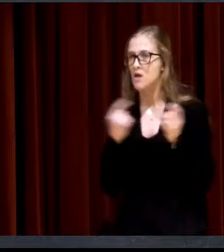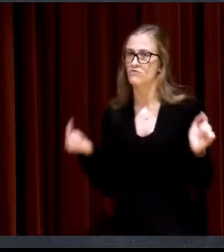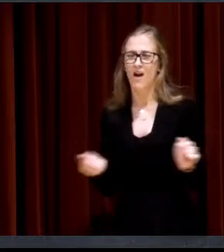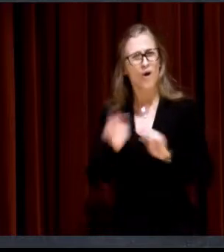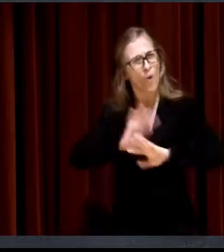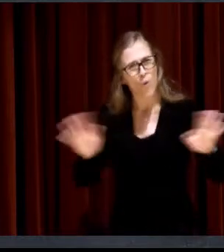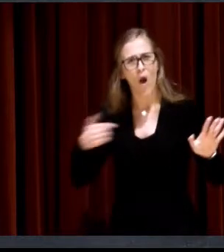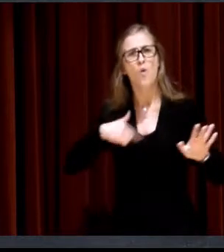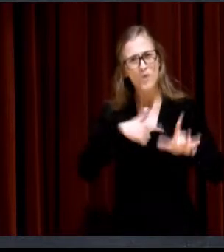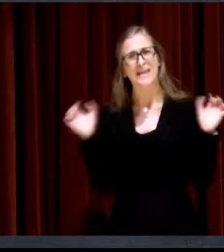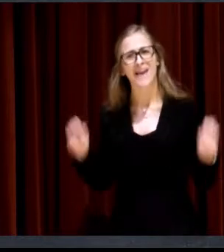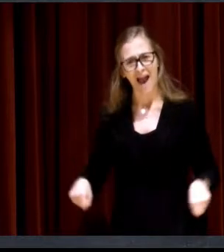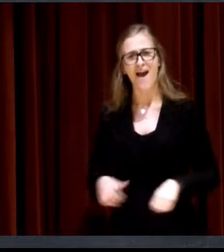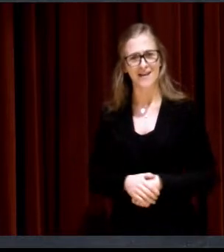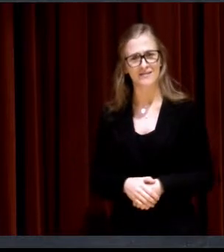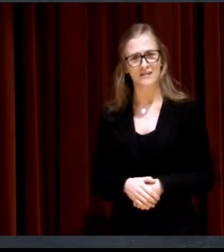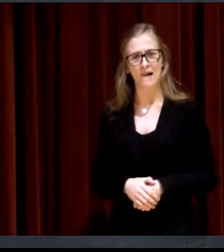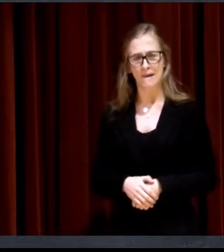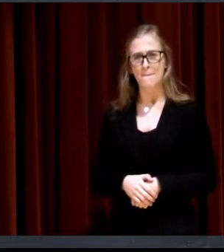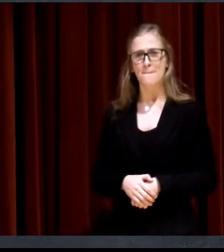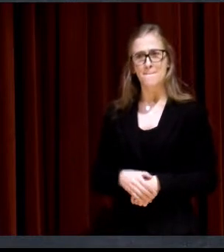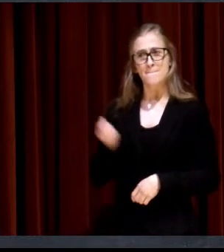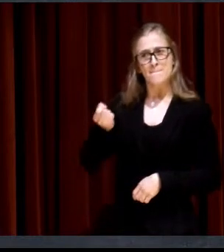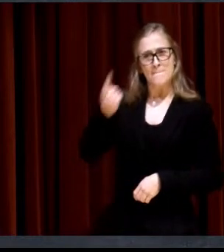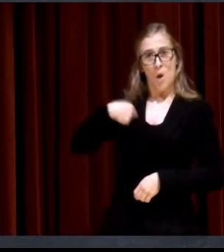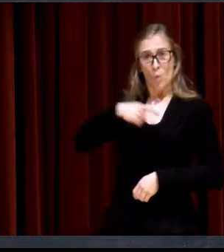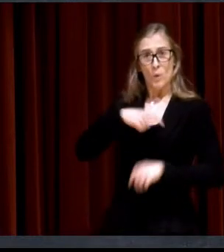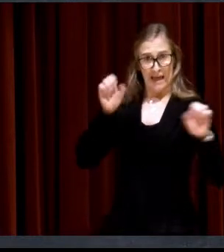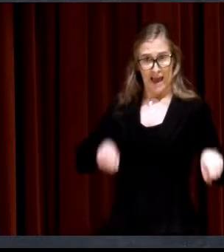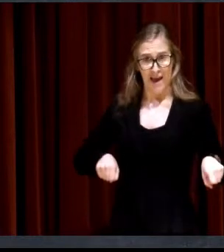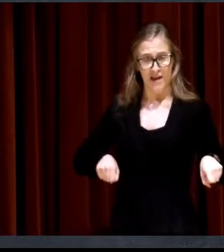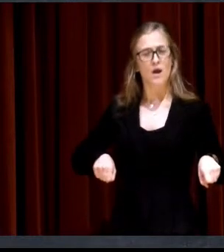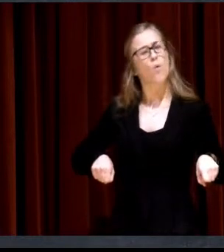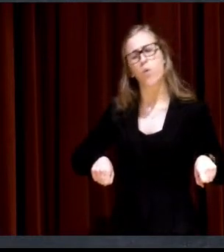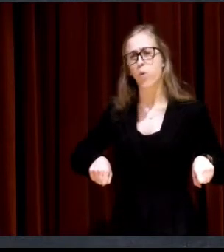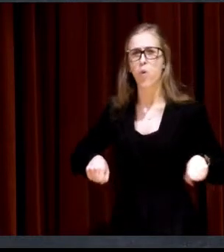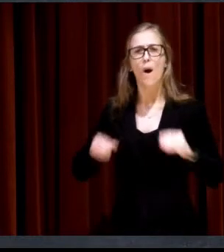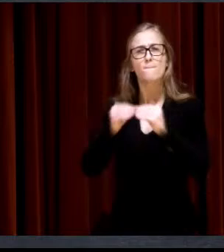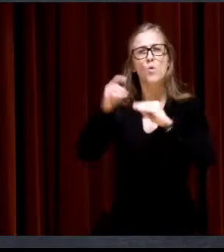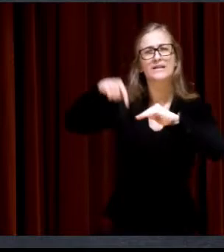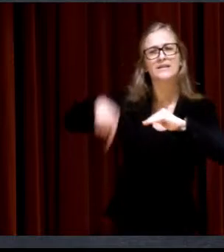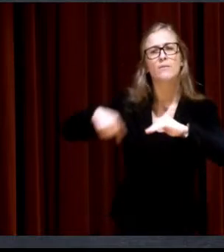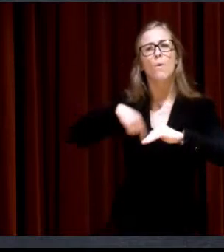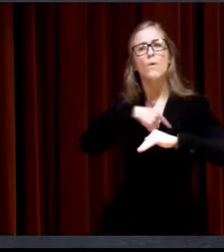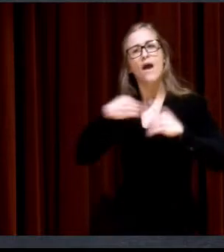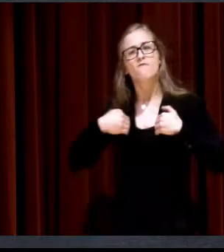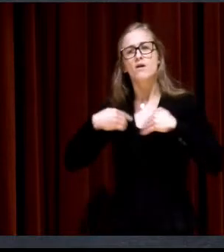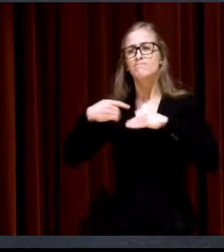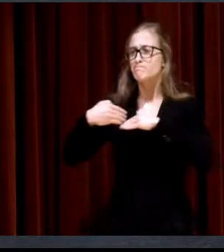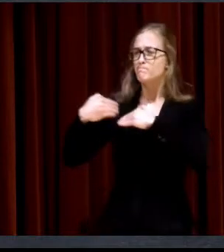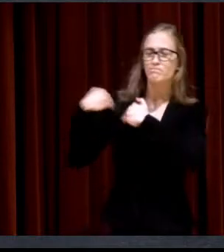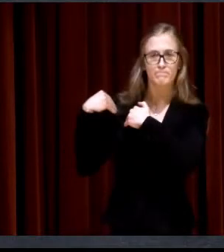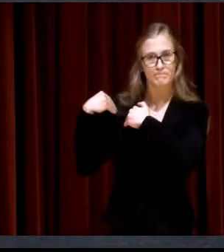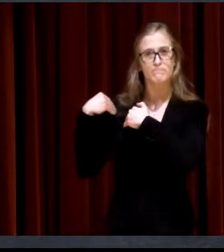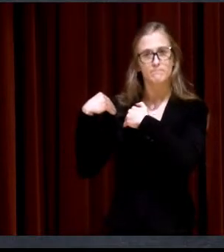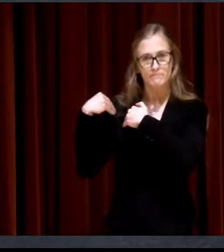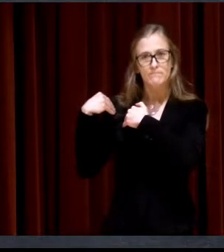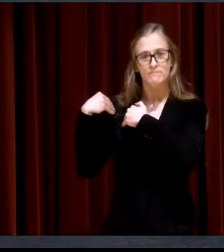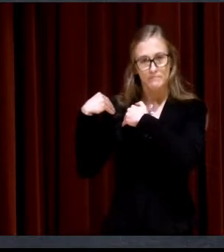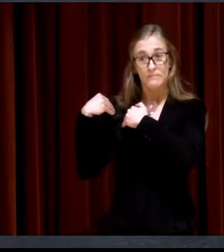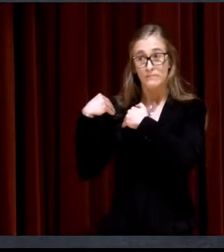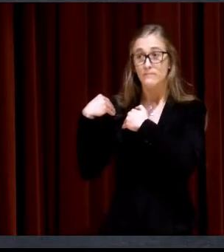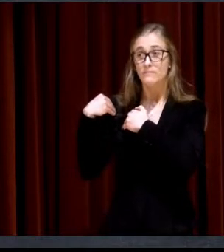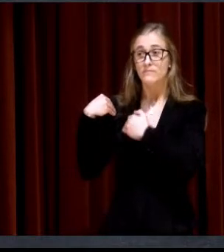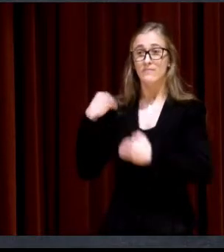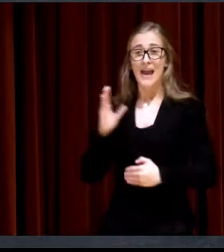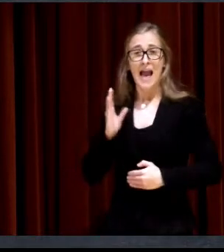it. Not only can we do it, we have an obligation to do it, as you say, because these